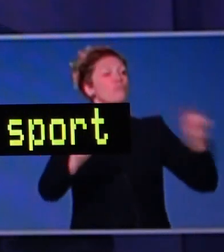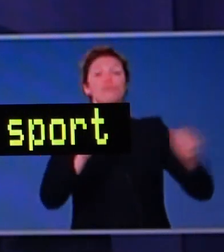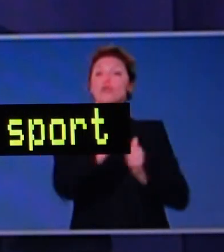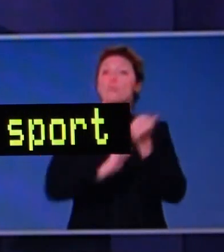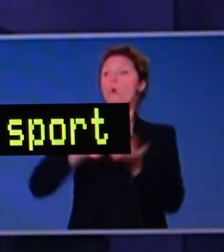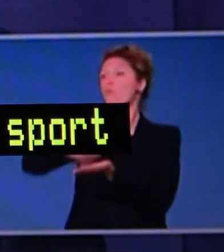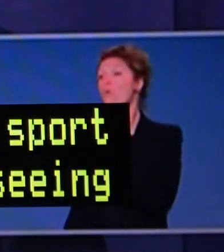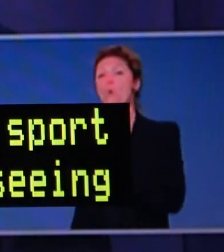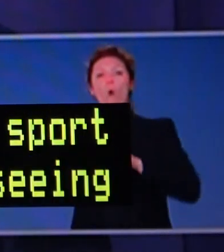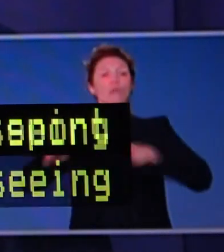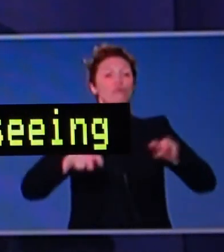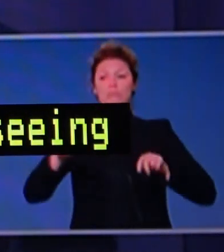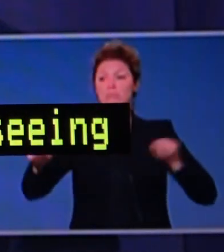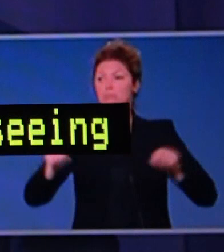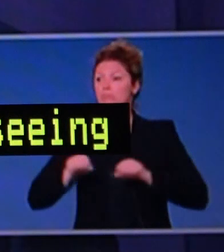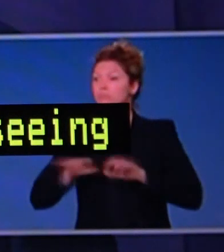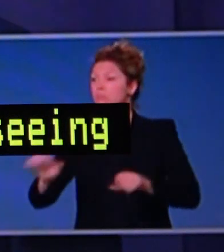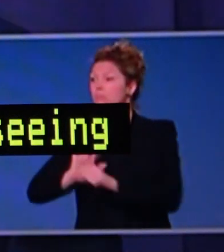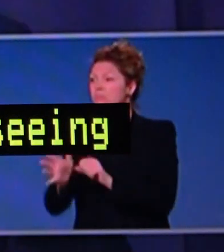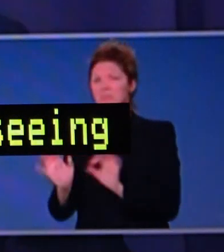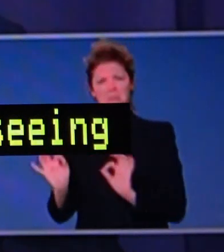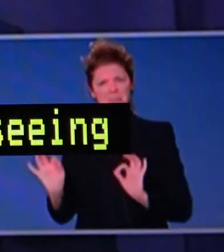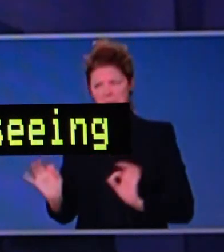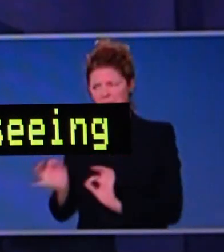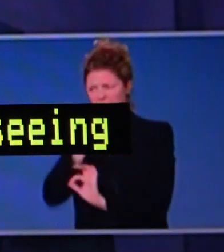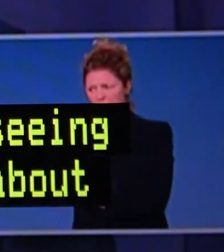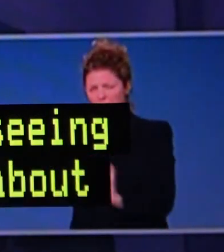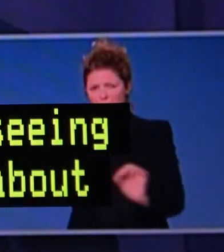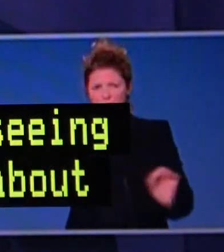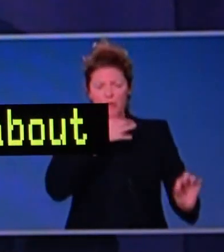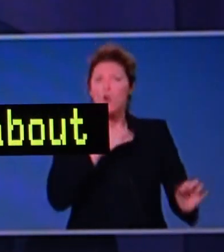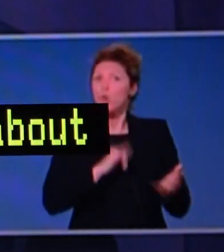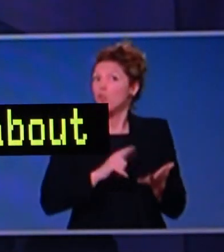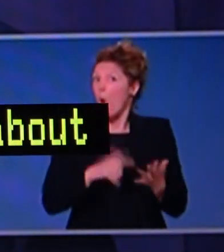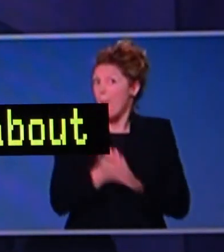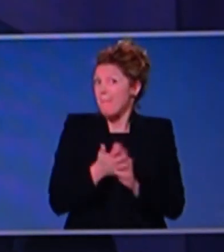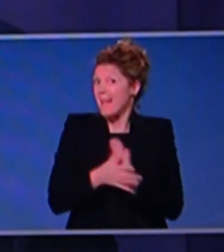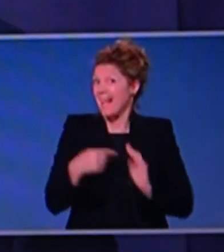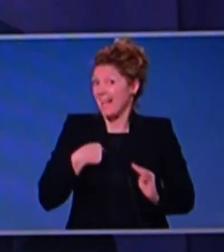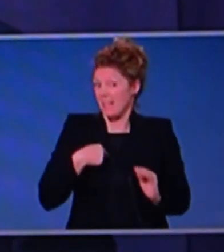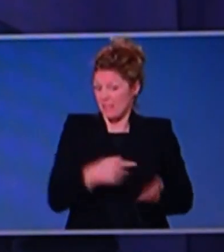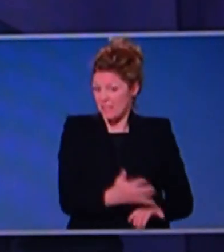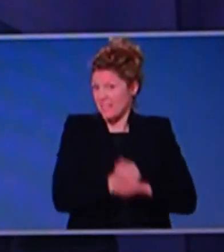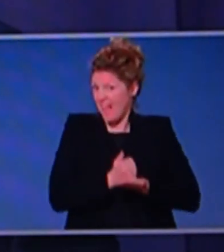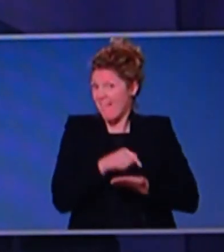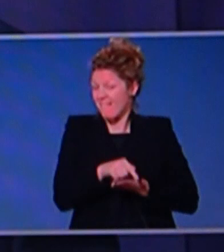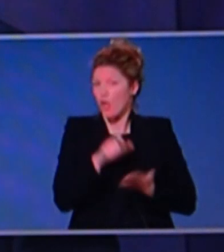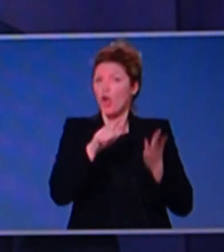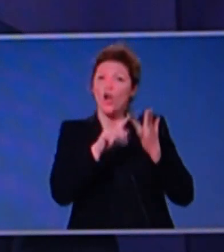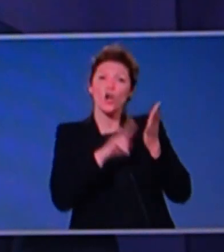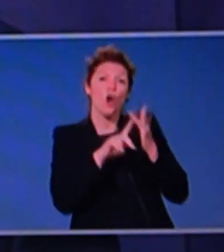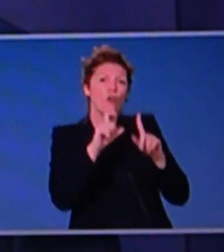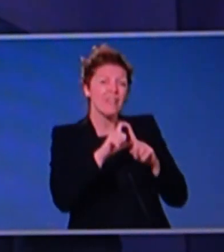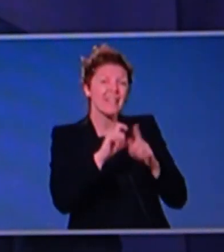evidence on that is encouraging. But for us to have confidence of a COVID-safe Australia, then we need the COVID-safe app